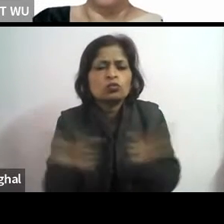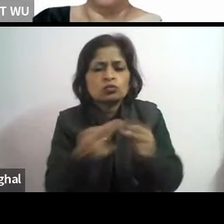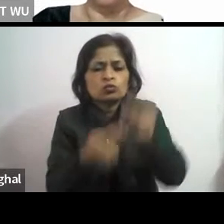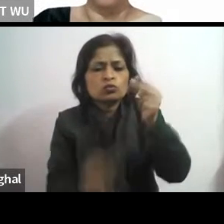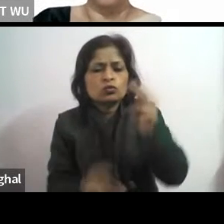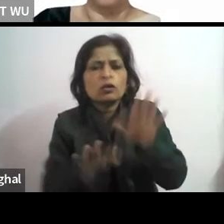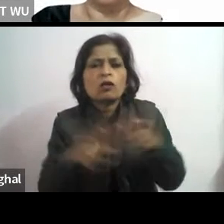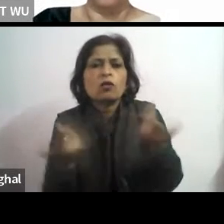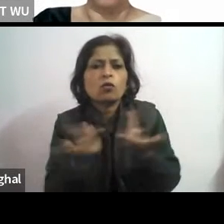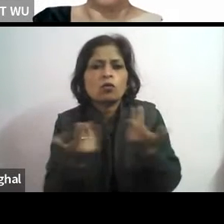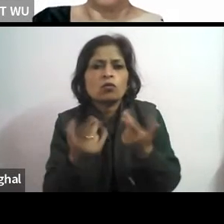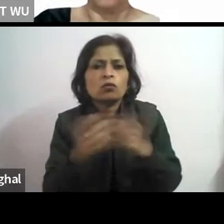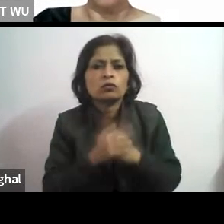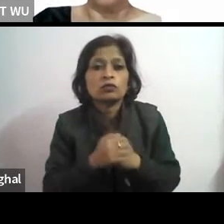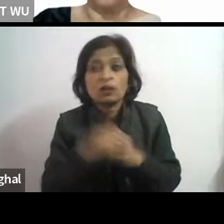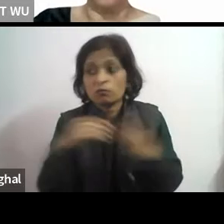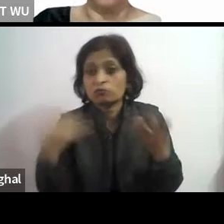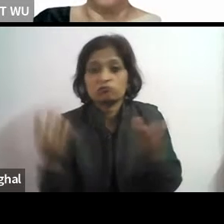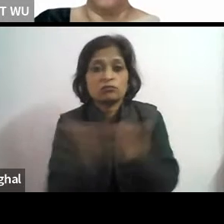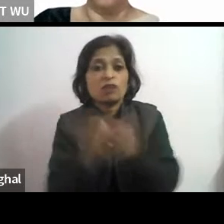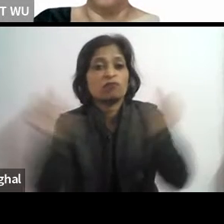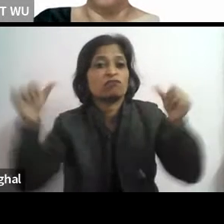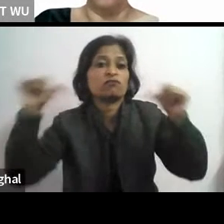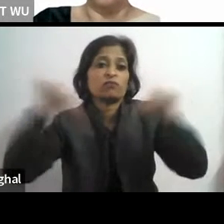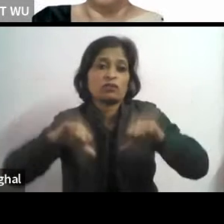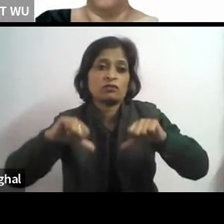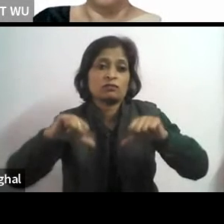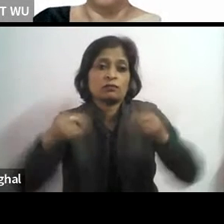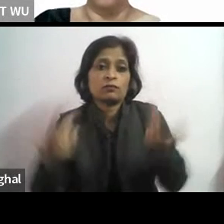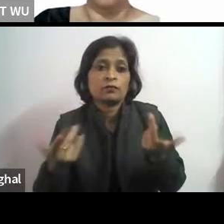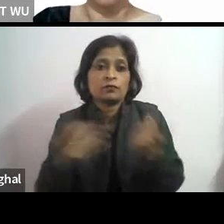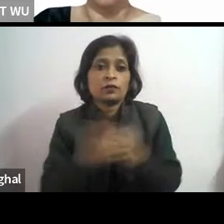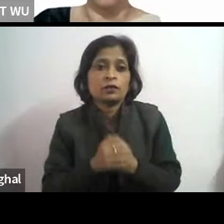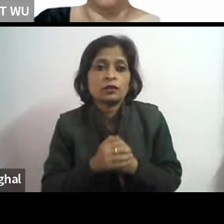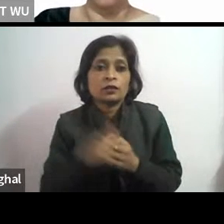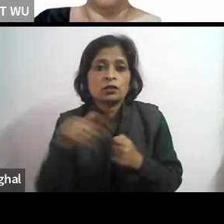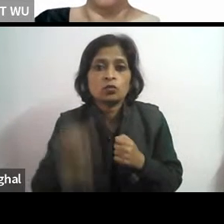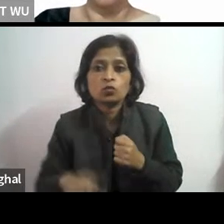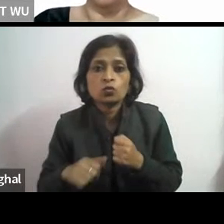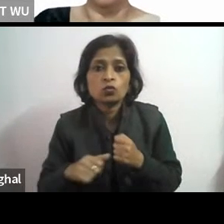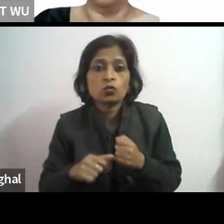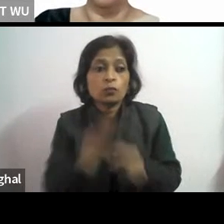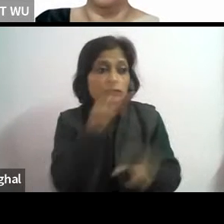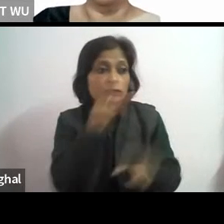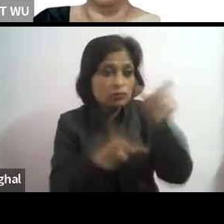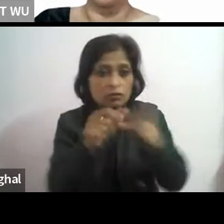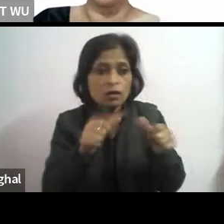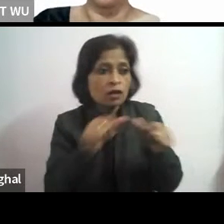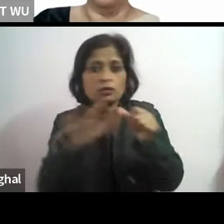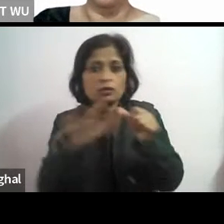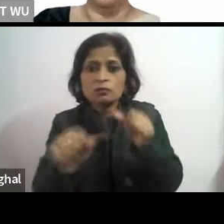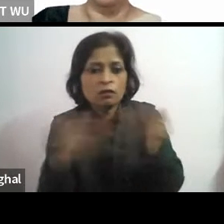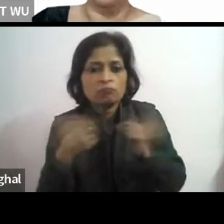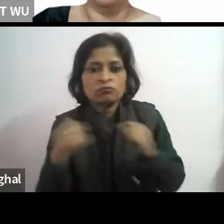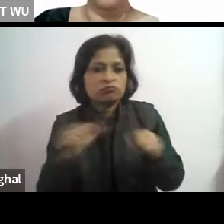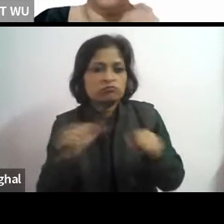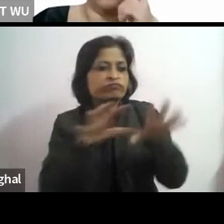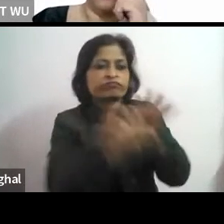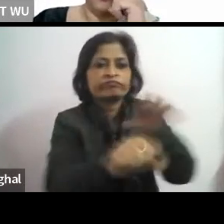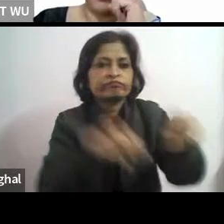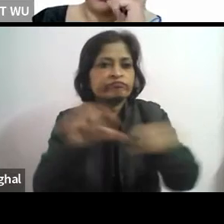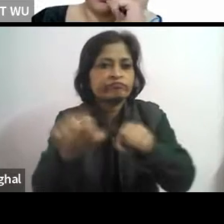somewhere we have failed to reach to unreached. We have not